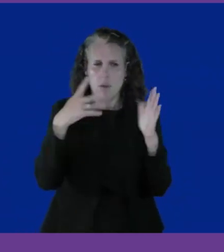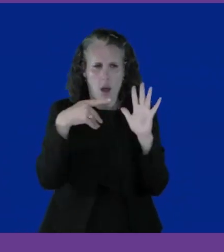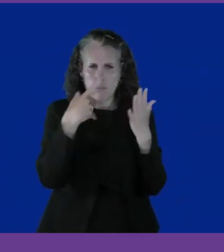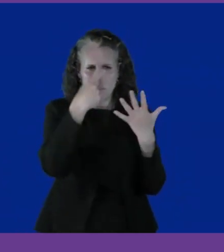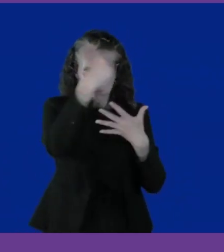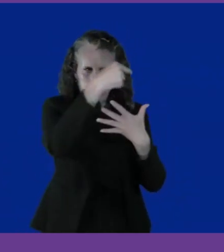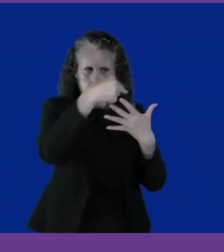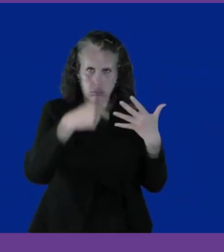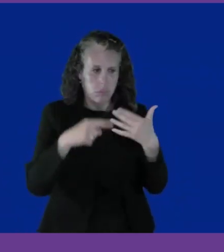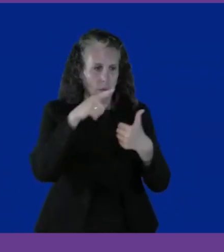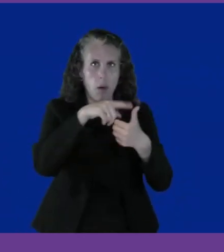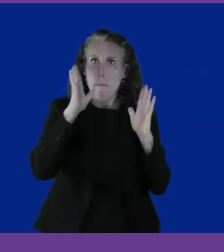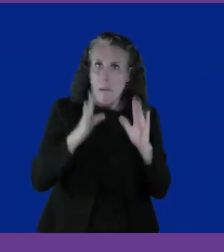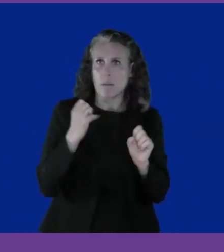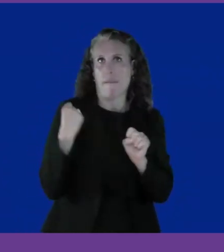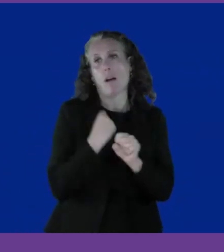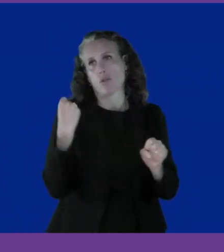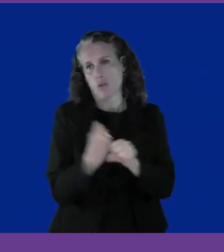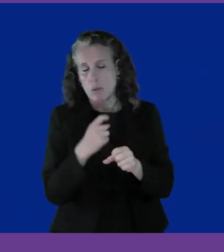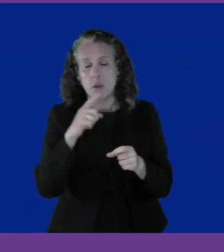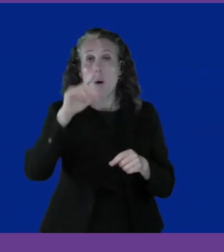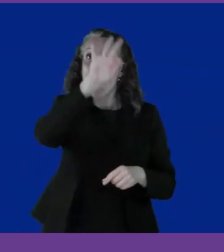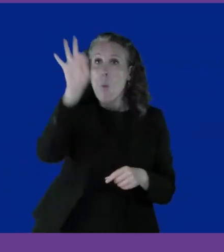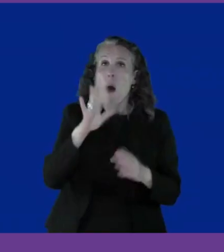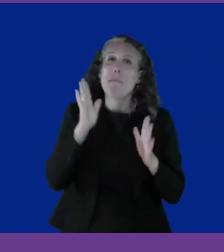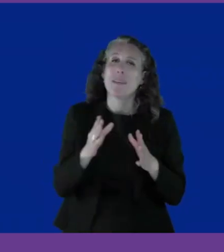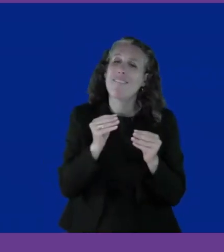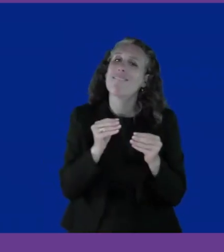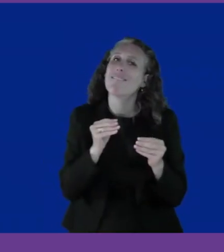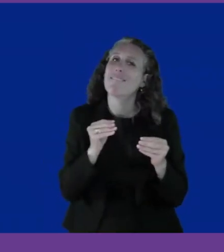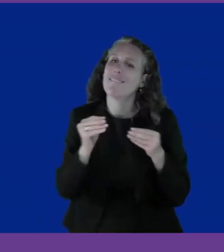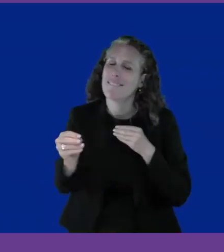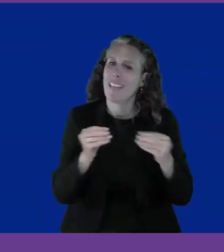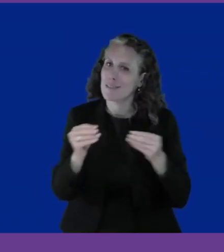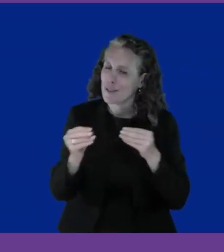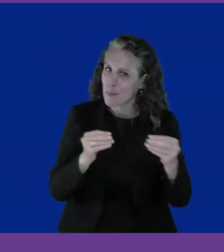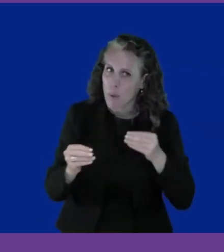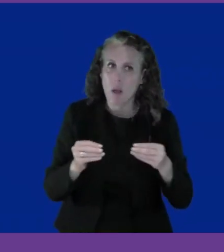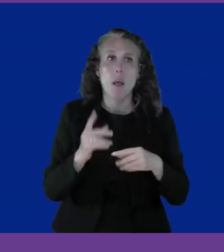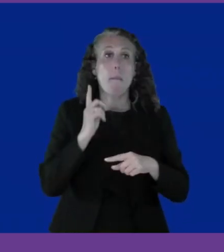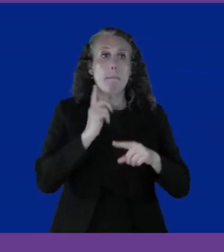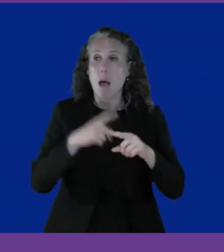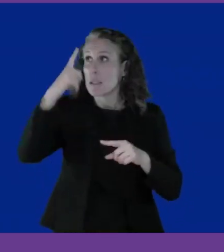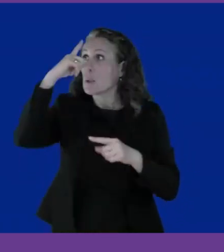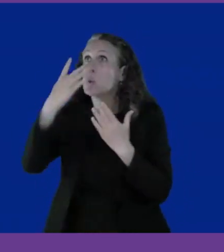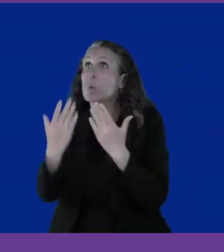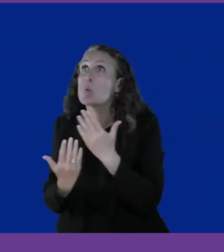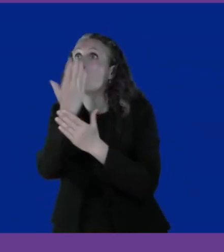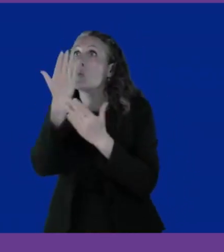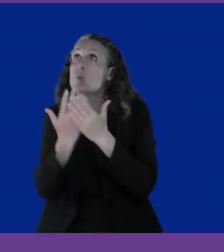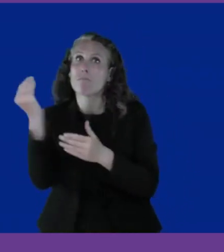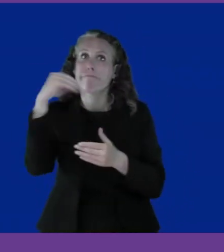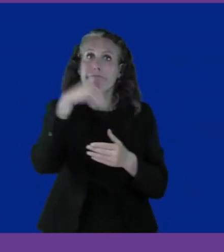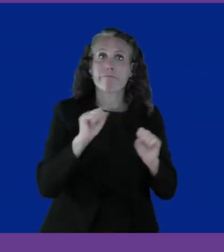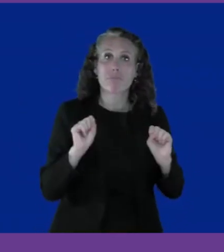are functional in order to give flexibility also for the implementation and allow for innovation and avoid being